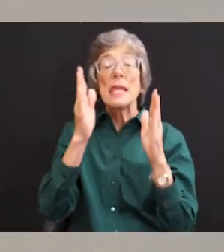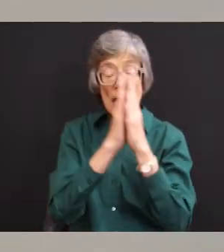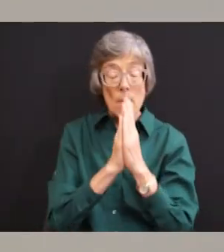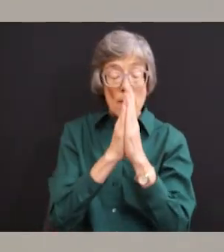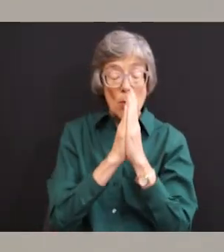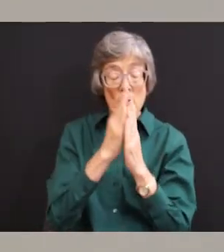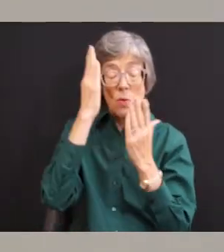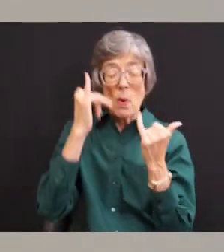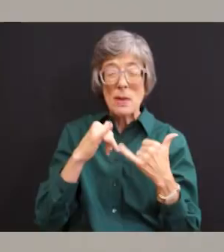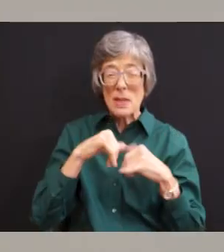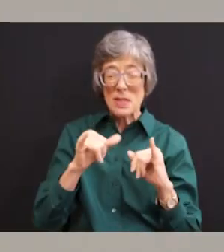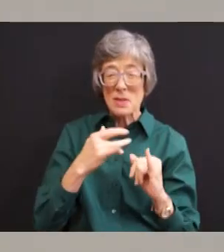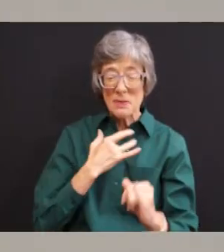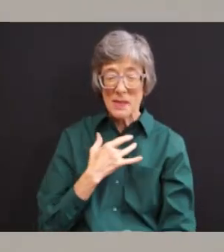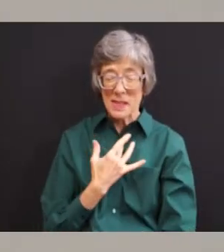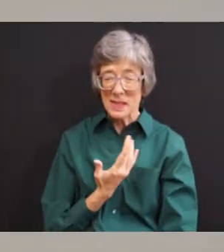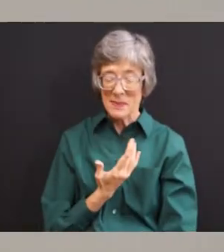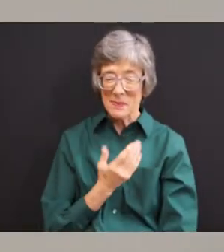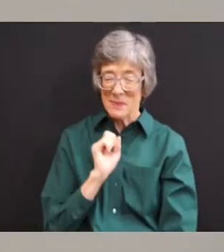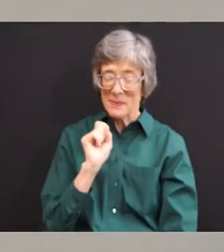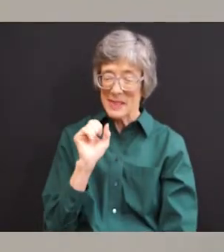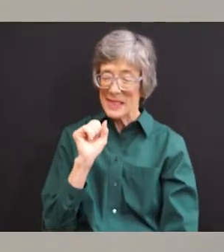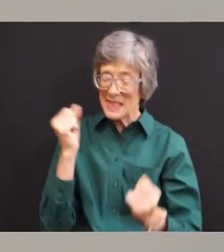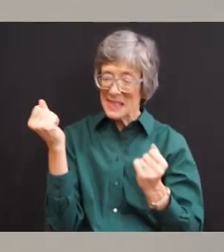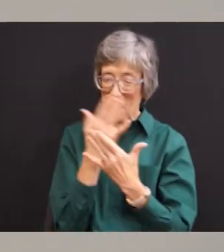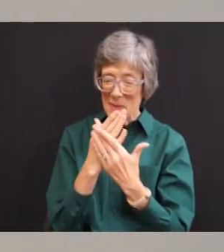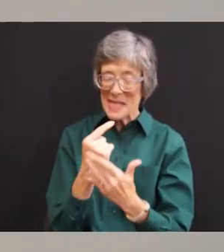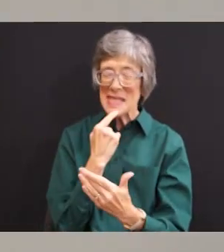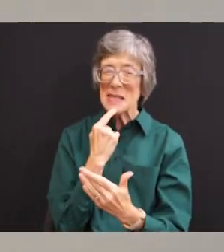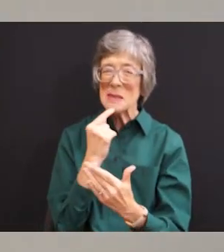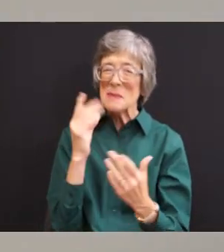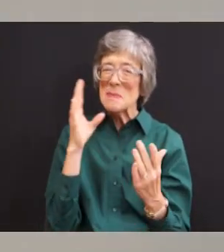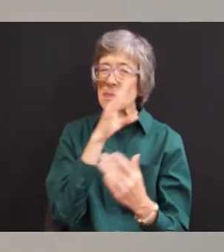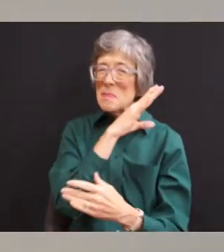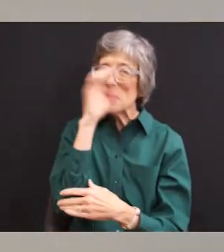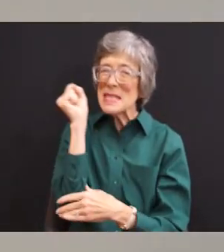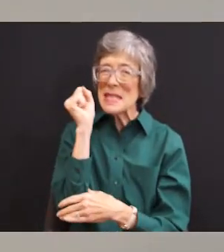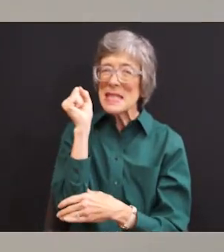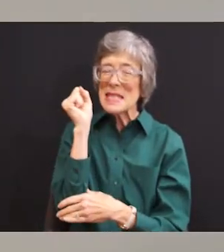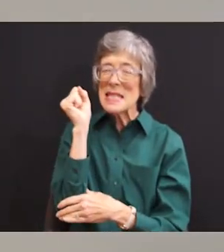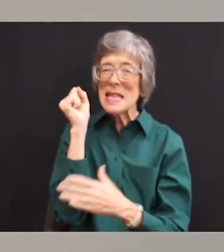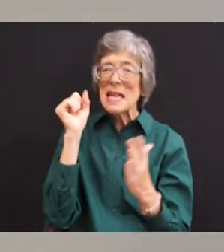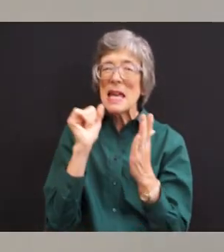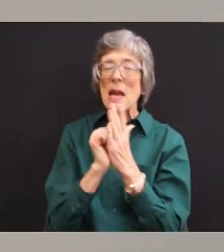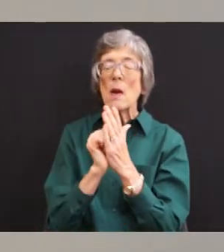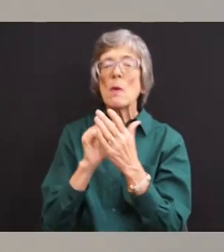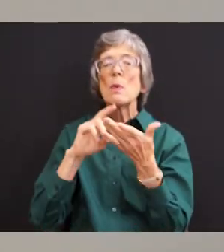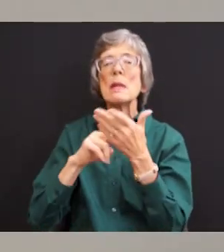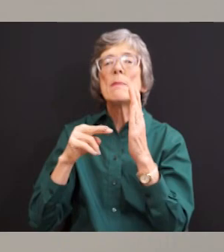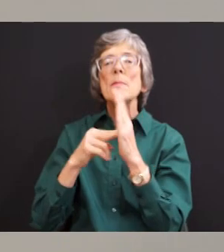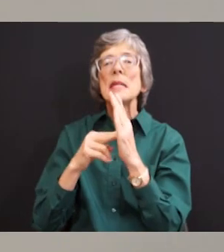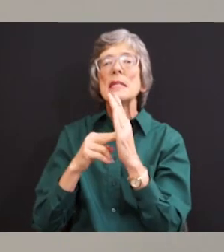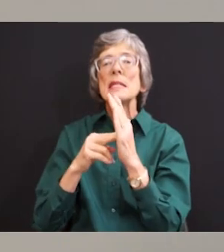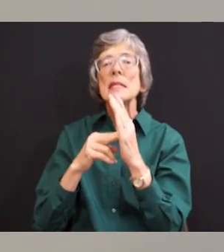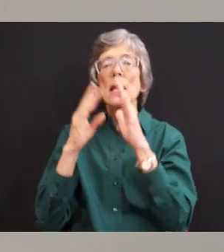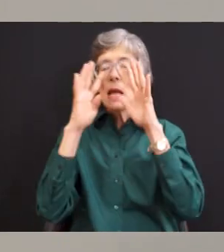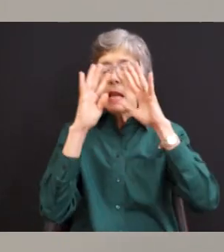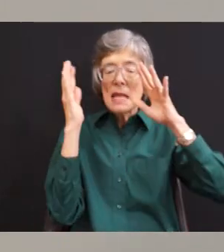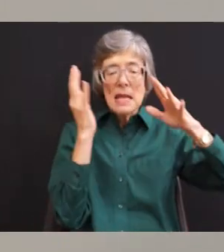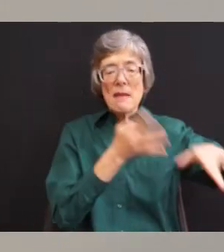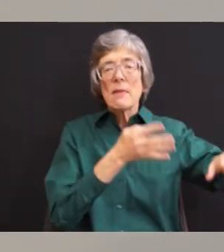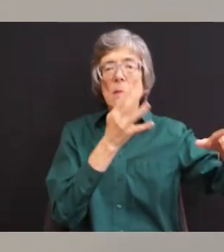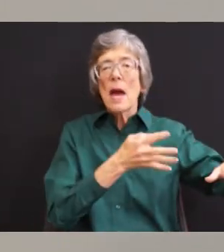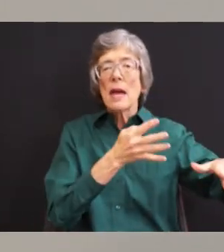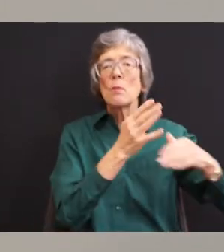still feel like there's something missing? But it means to enter into it, it means leaving behind what we've built up